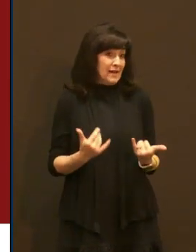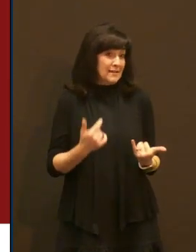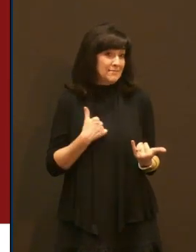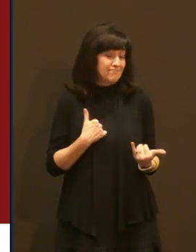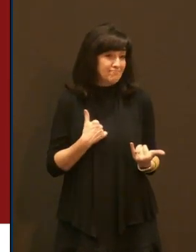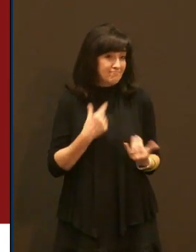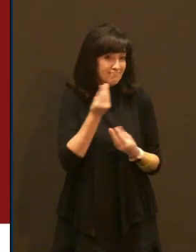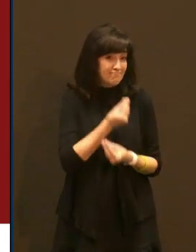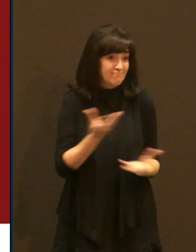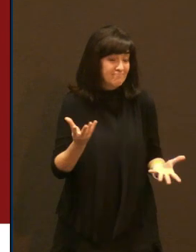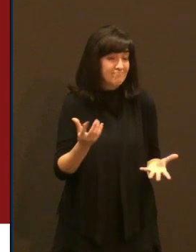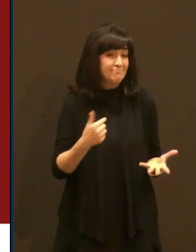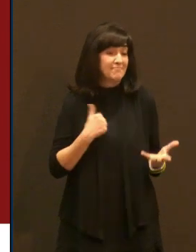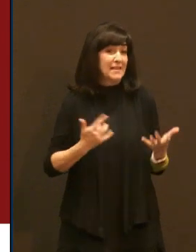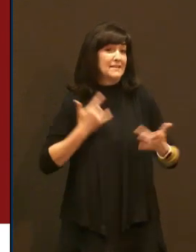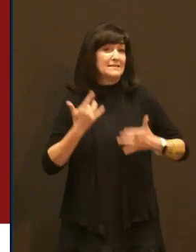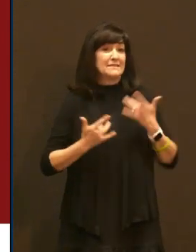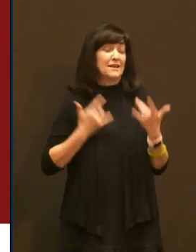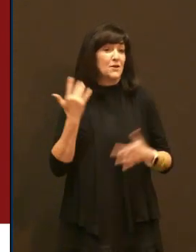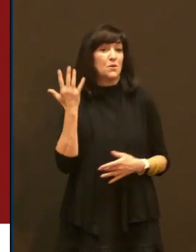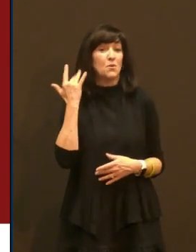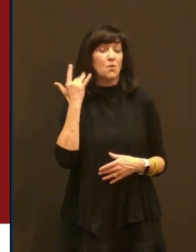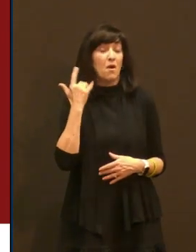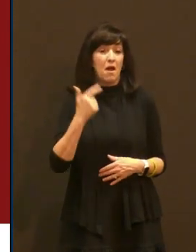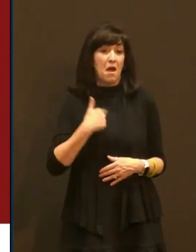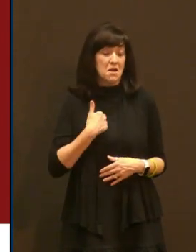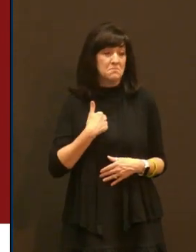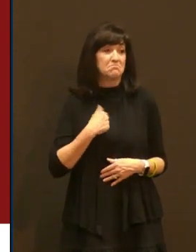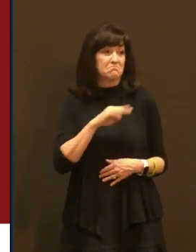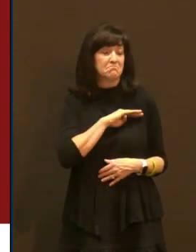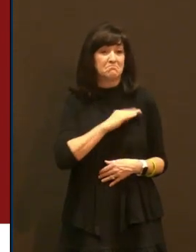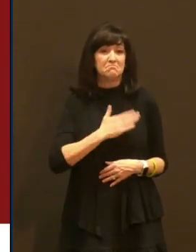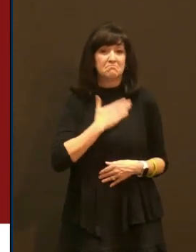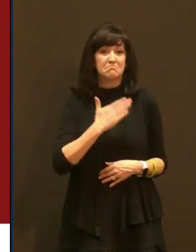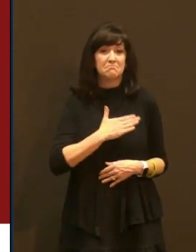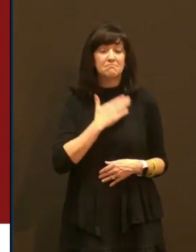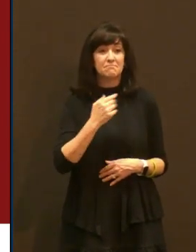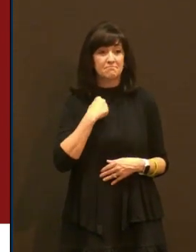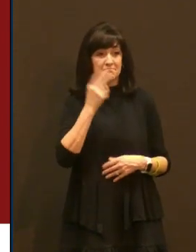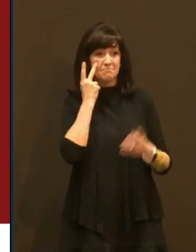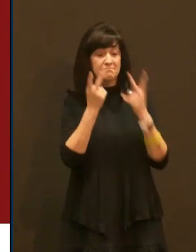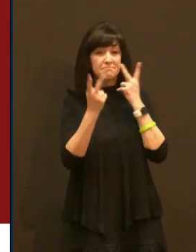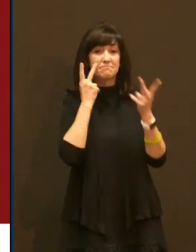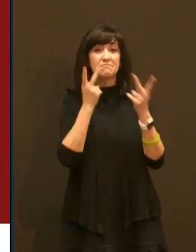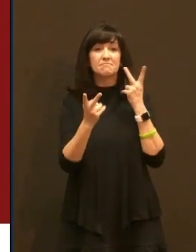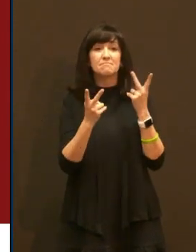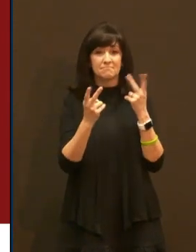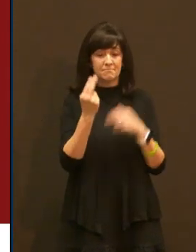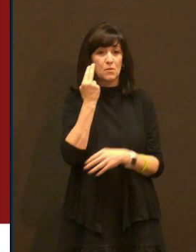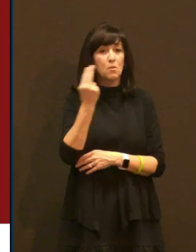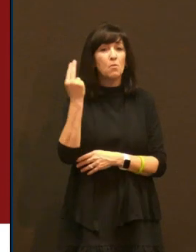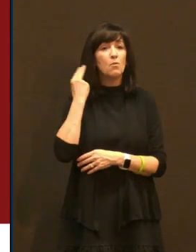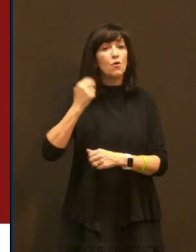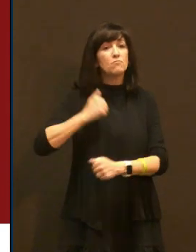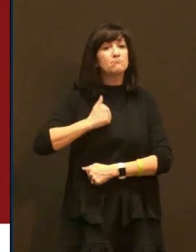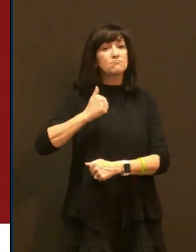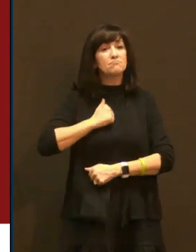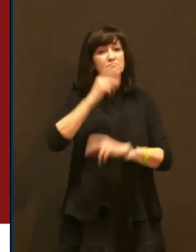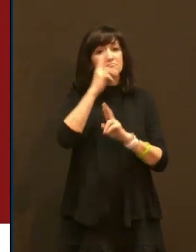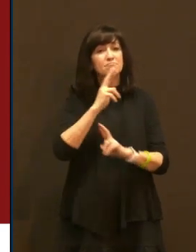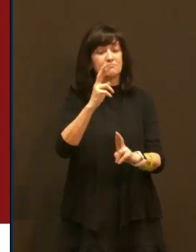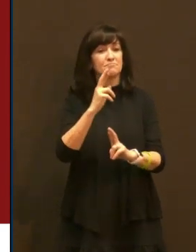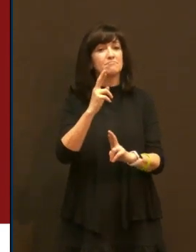pleased with what I saw over the Labor Day or the Memorial Day weekend as I traveled down to Rehoboth to